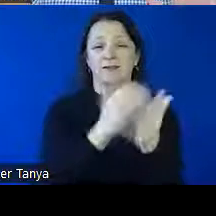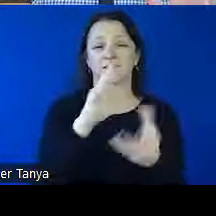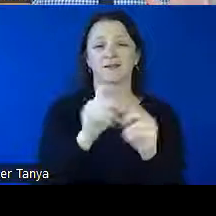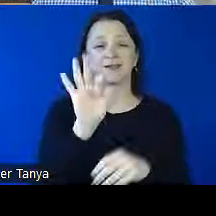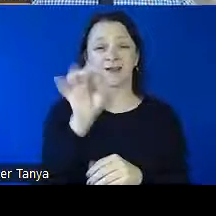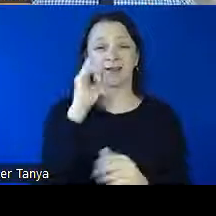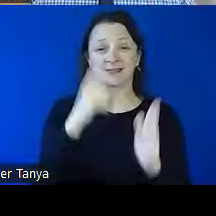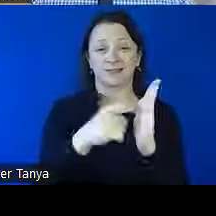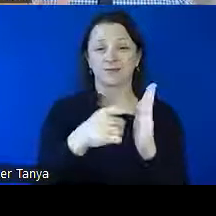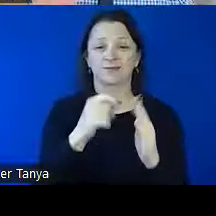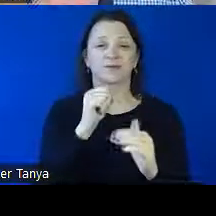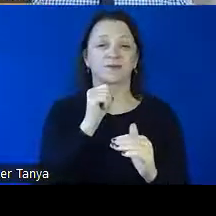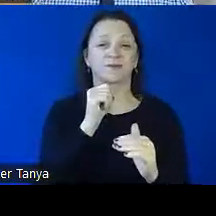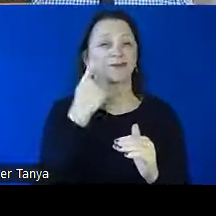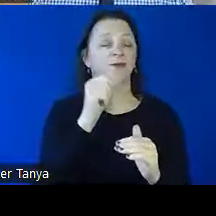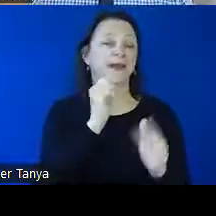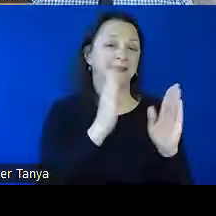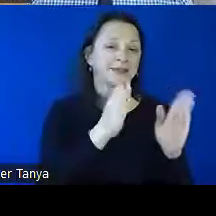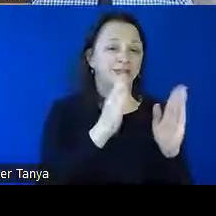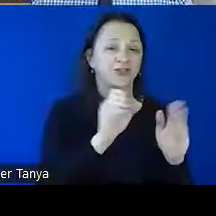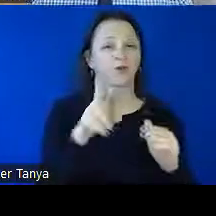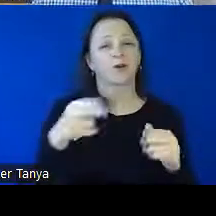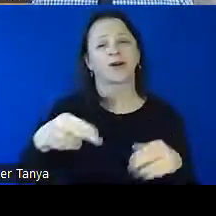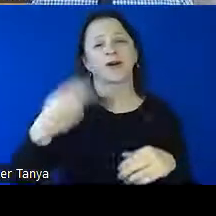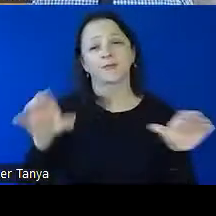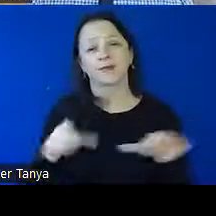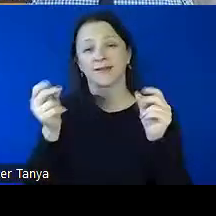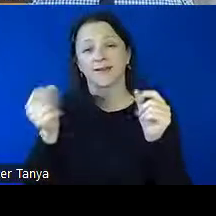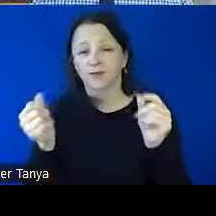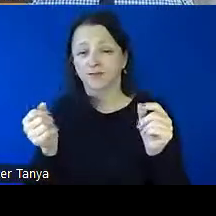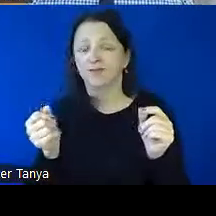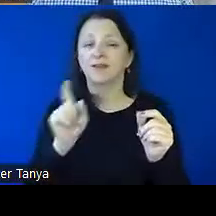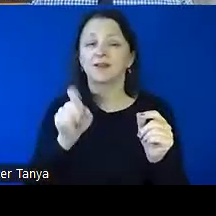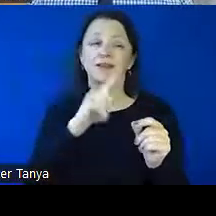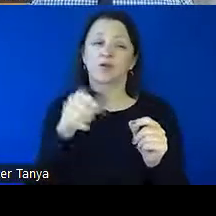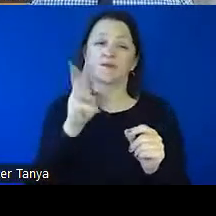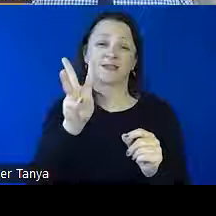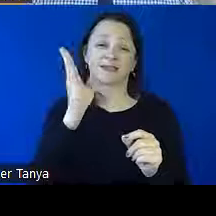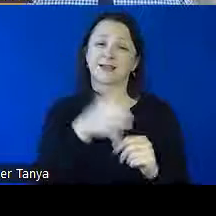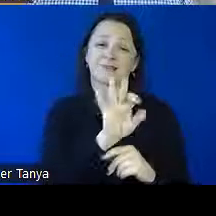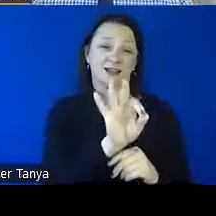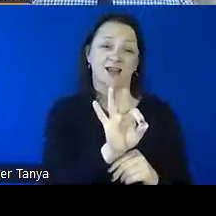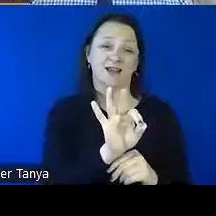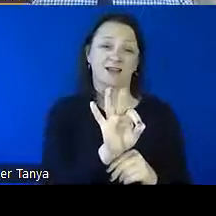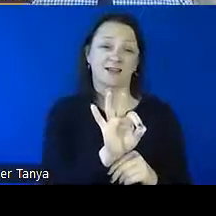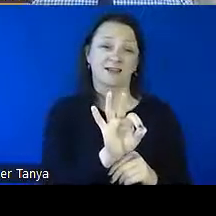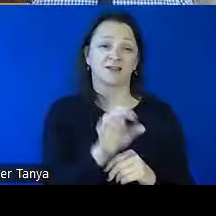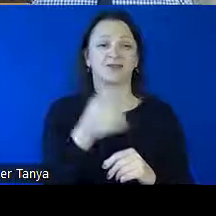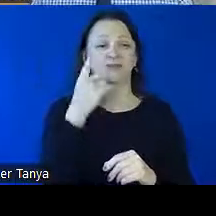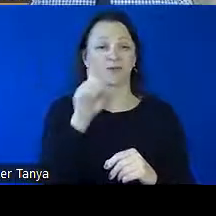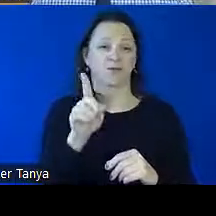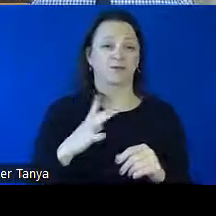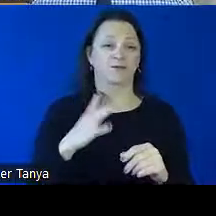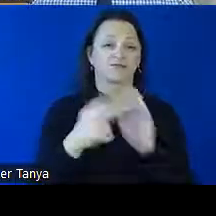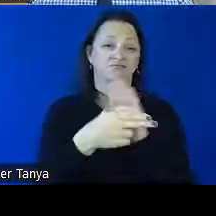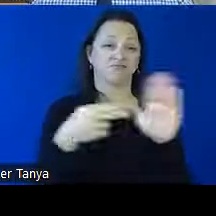for maybe inattention or hyperactive and impulsive symptoms, you need only like 6 out of the 9 in any one of those areas, or